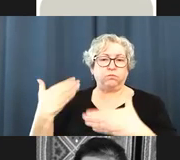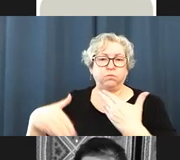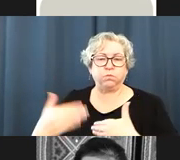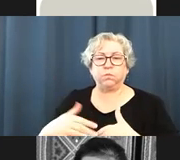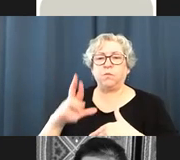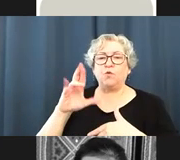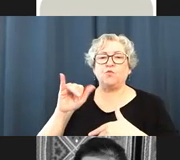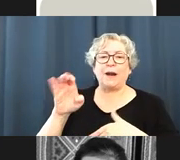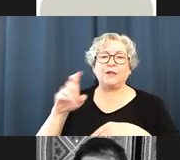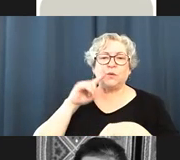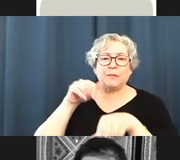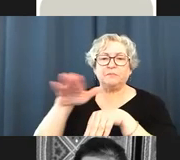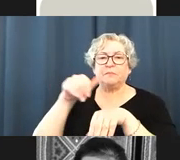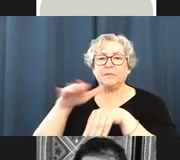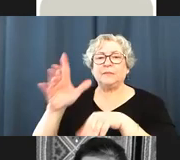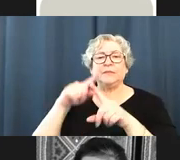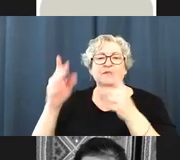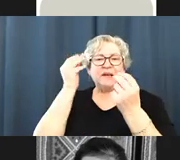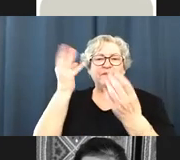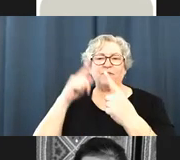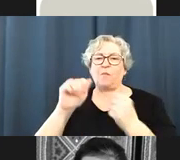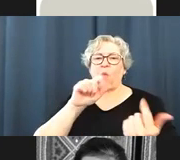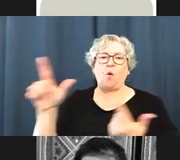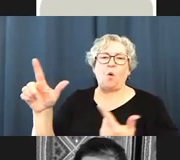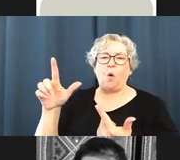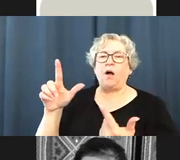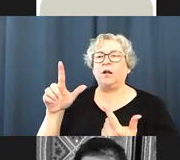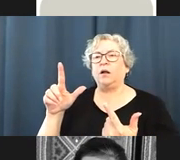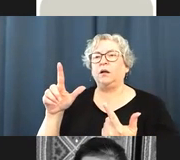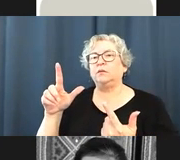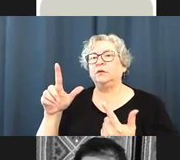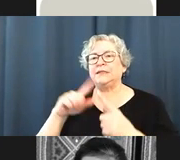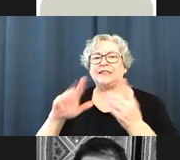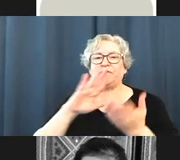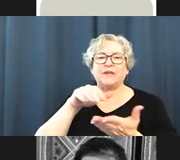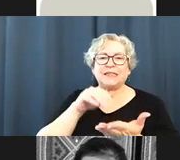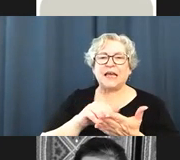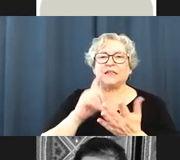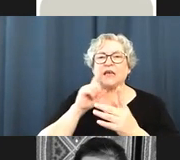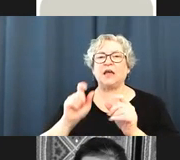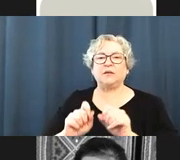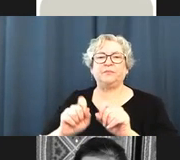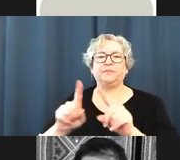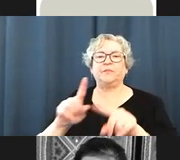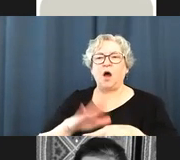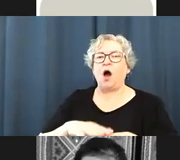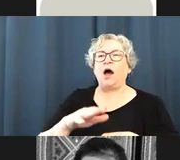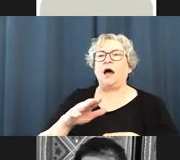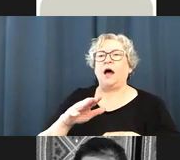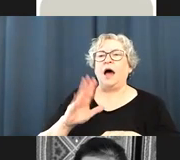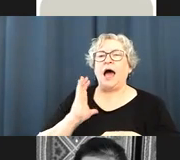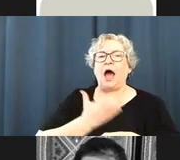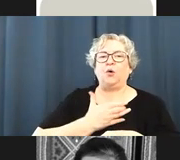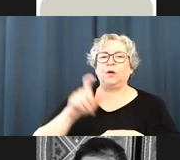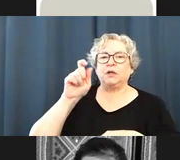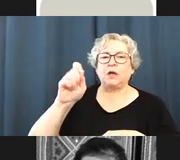sending out materials from all of our parent centers and posting them on our RAISEcenter.org site to link you back to